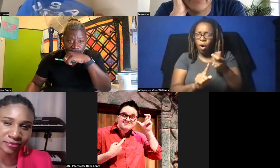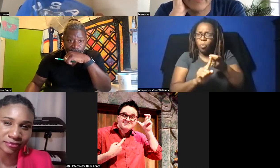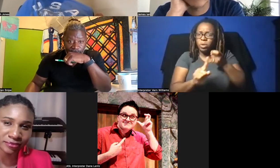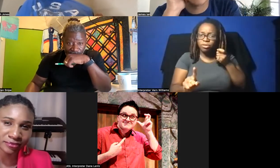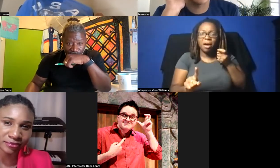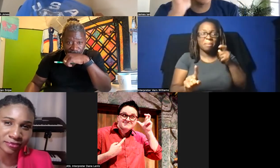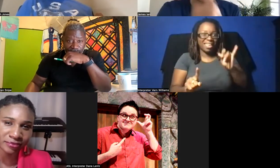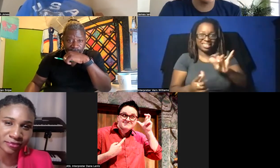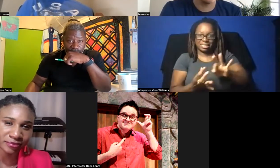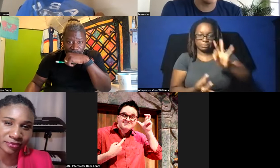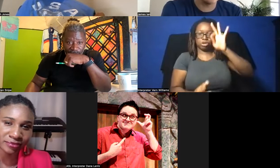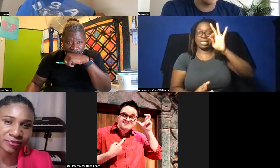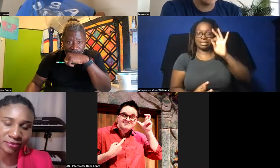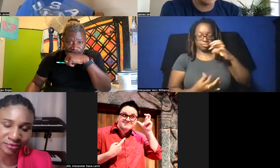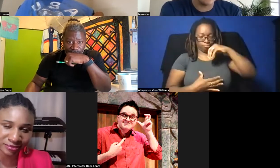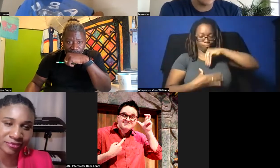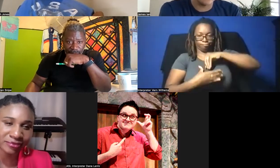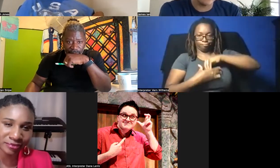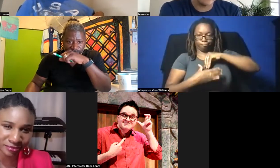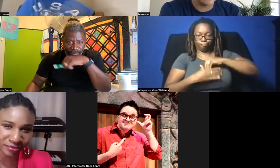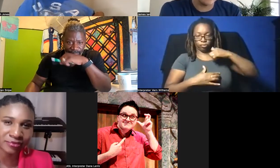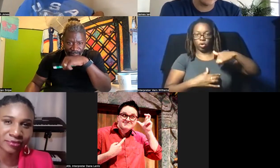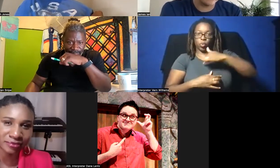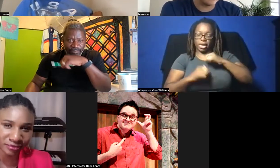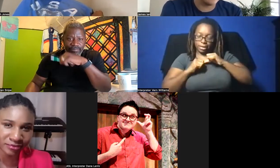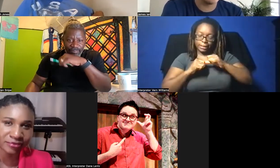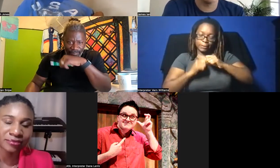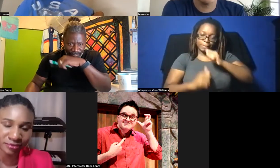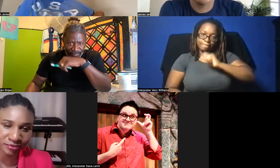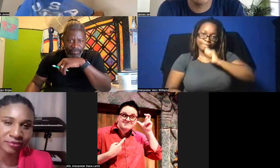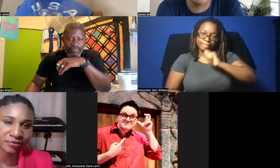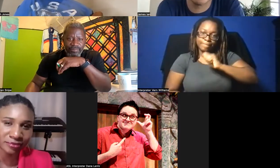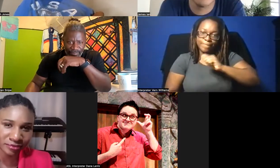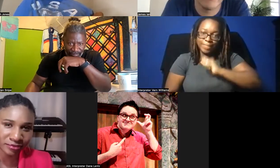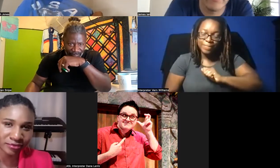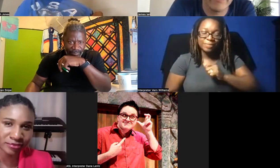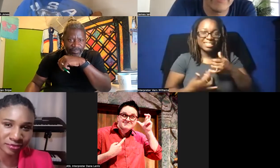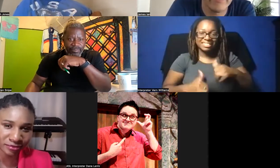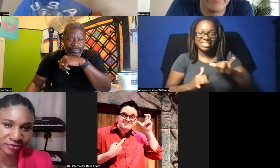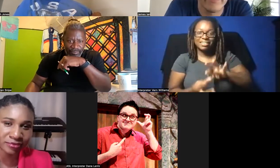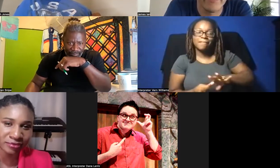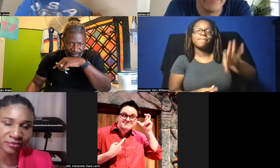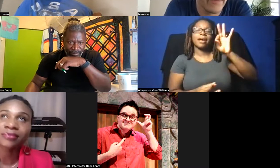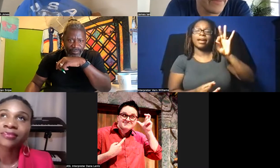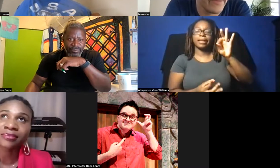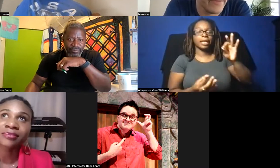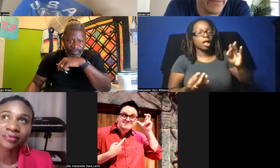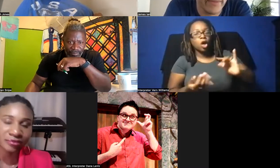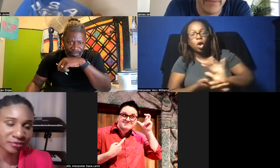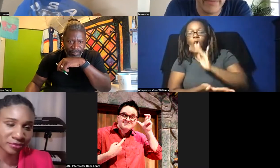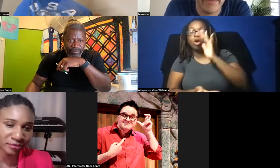indomitable spirit that we had surviving the Middle Passage and finding glory in breathing and